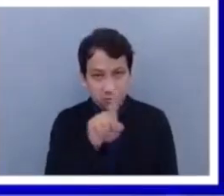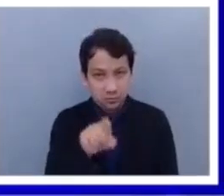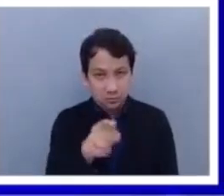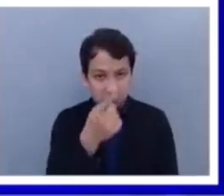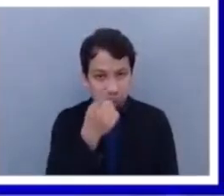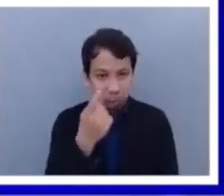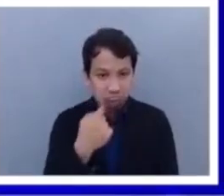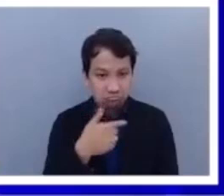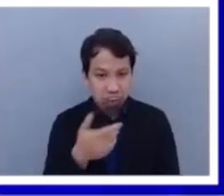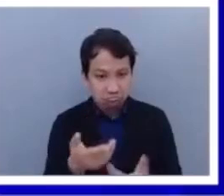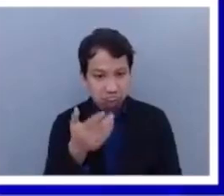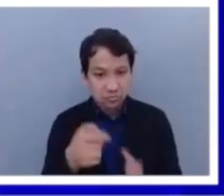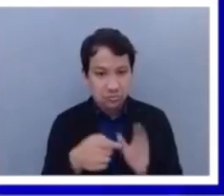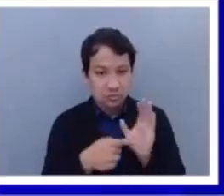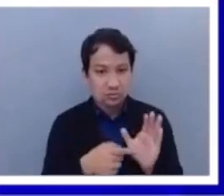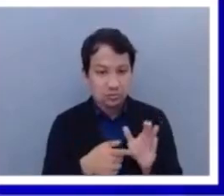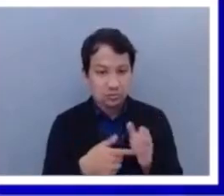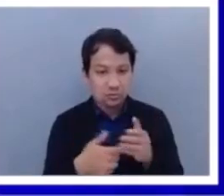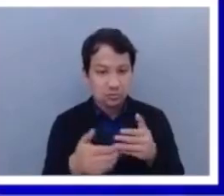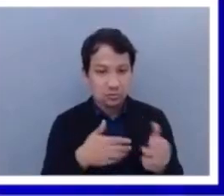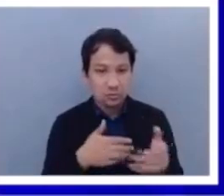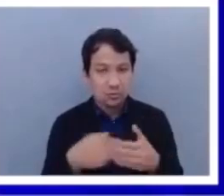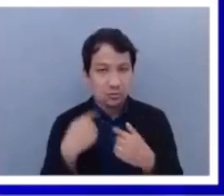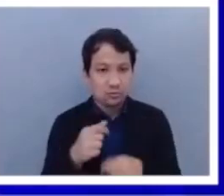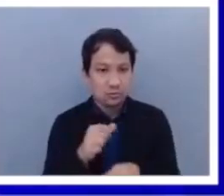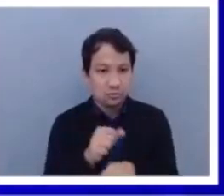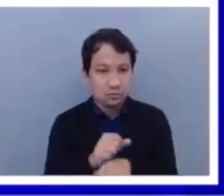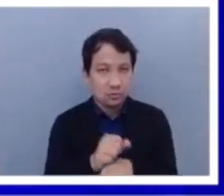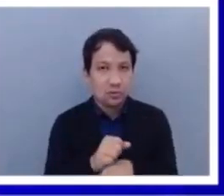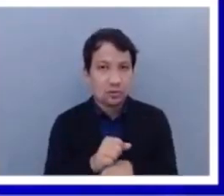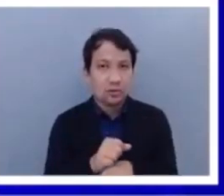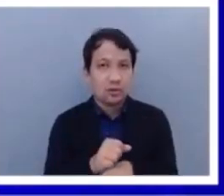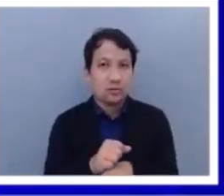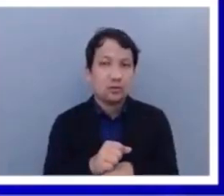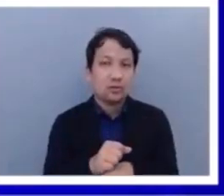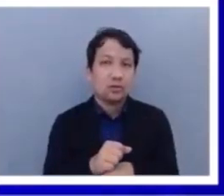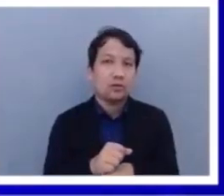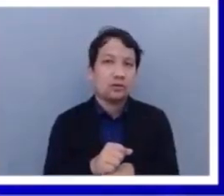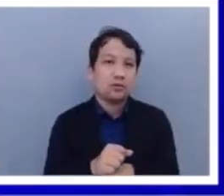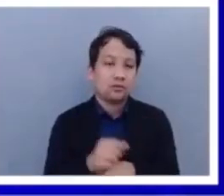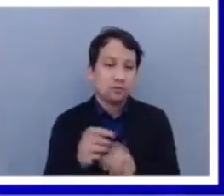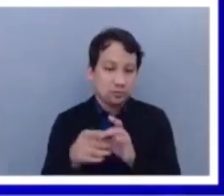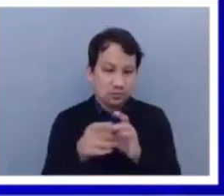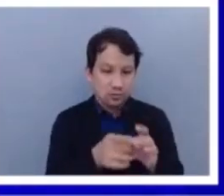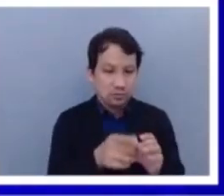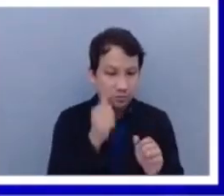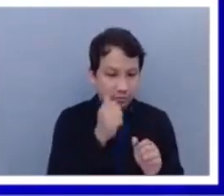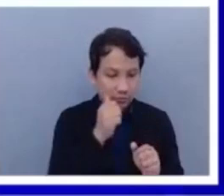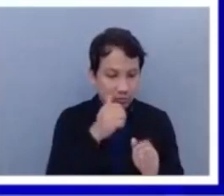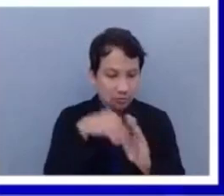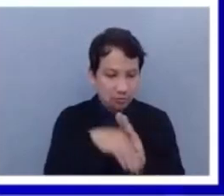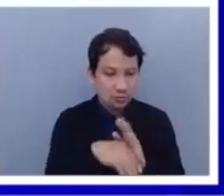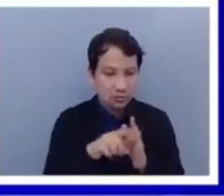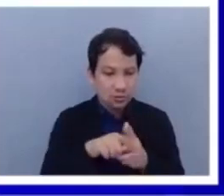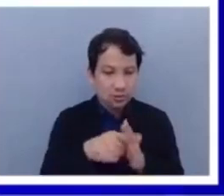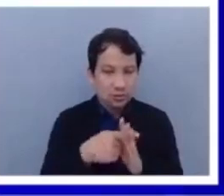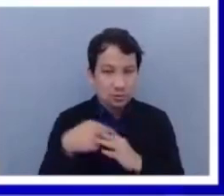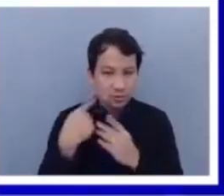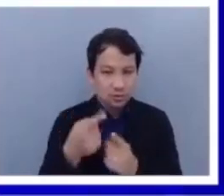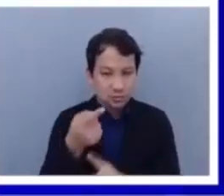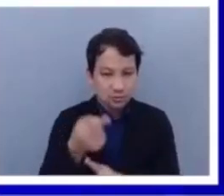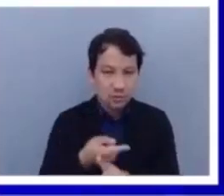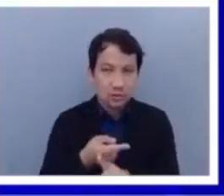know, we are while the unemployment rate is relatively going down since the start of the month nitong